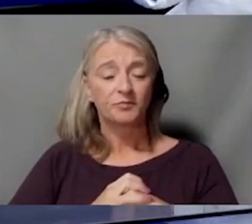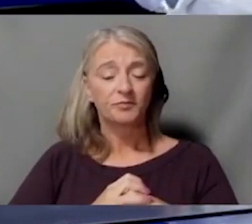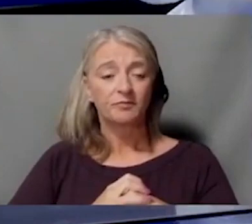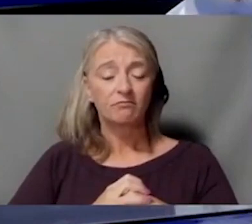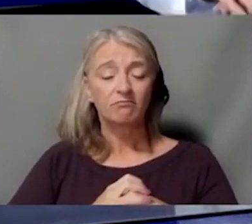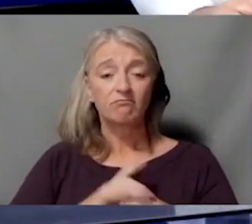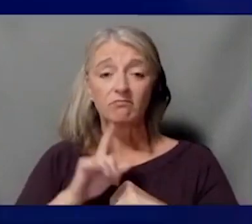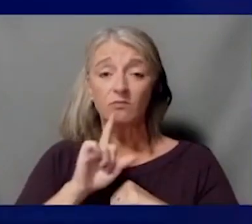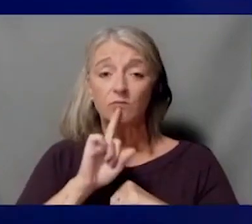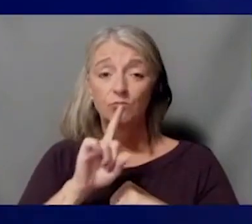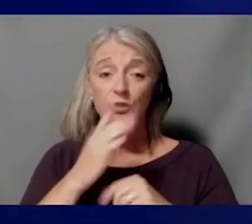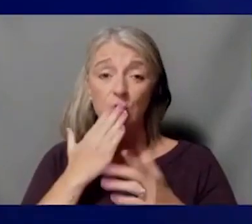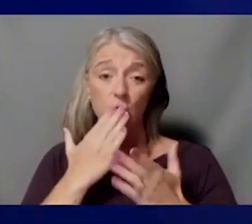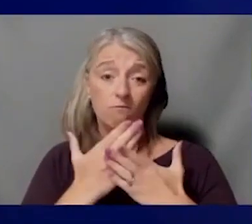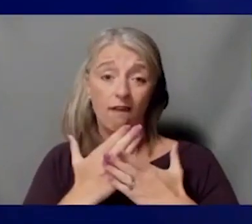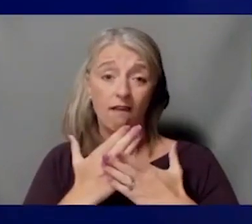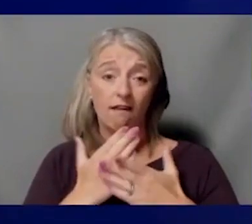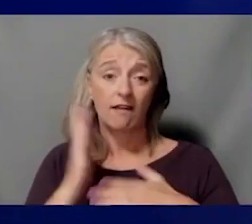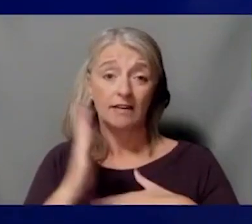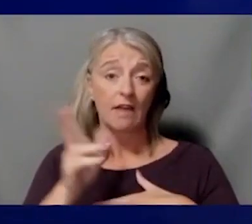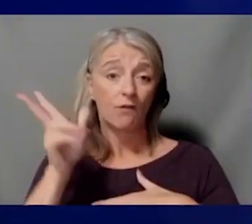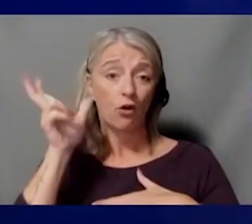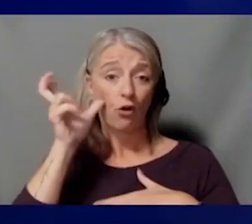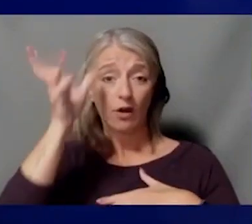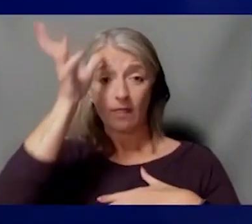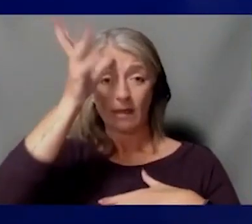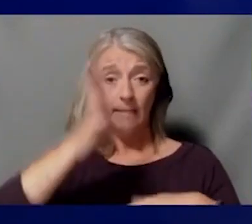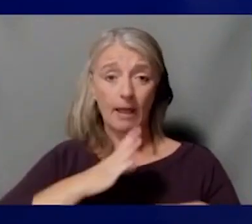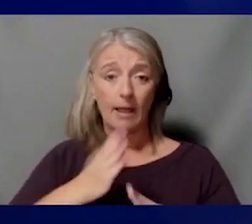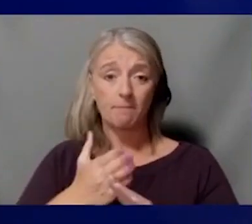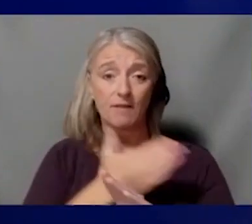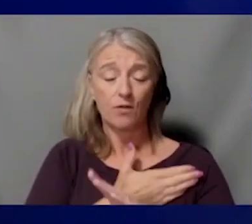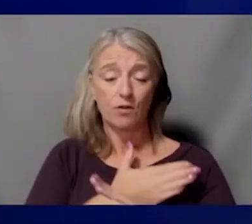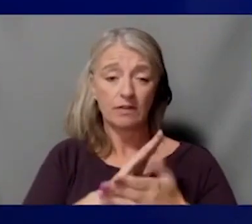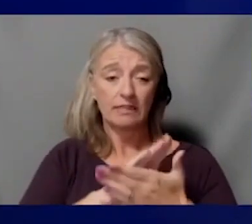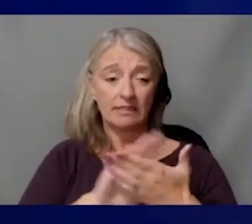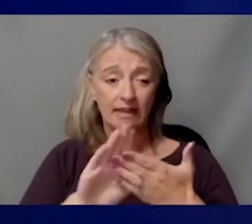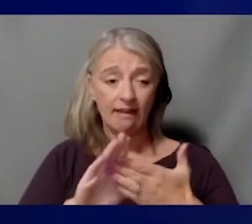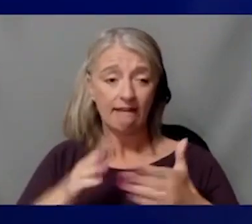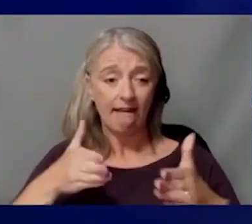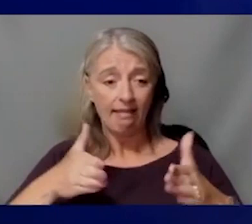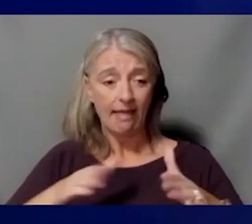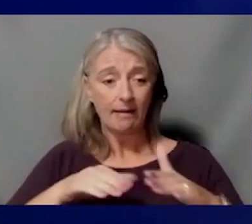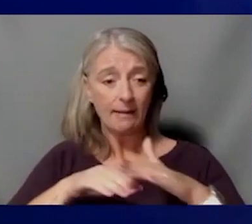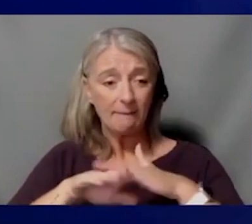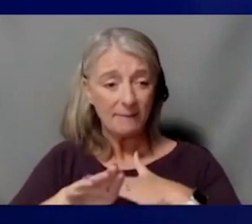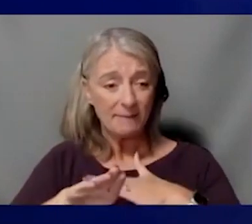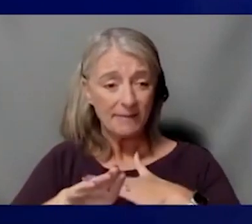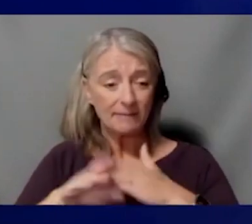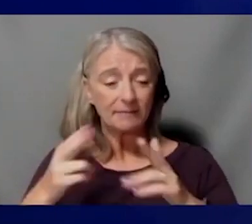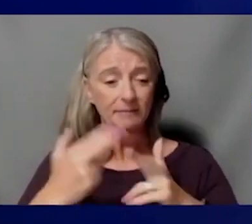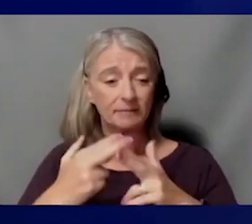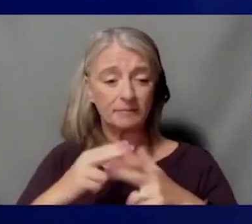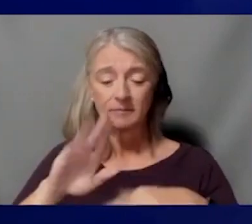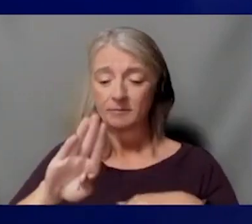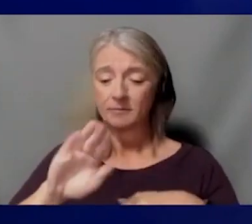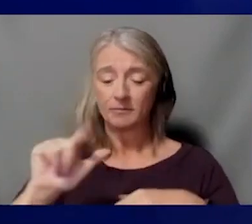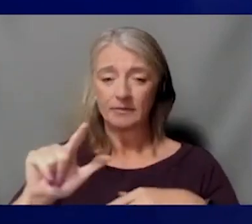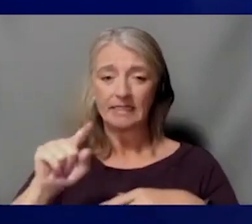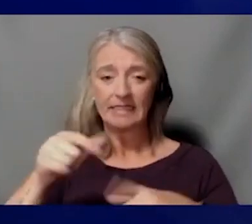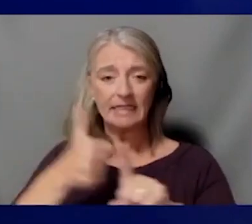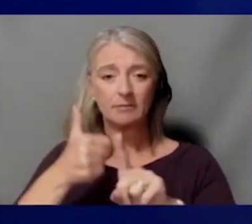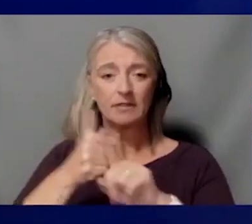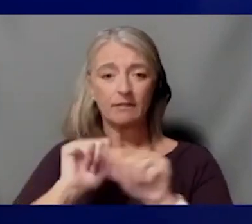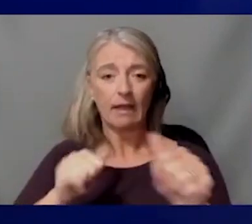you know, I, I, I never heard of the guy before, but it was nice that you allowed him to come in. He, he, uh, he got us caught up on a few things, you know, we've been a little